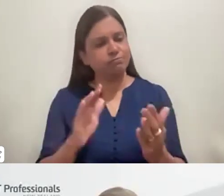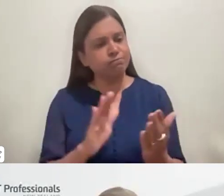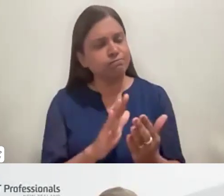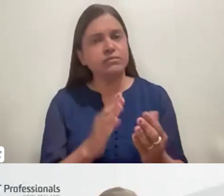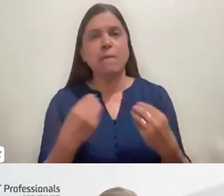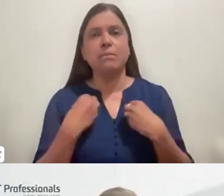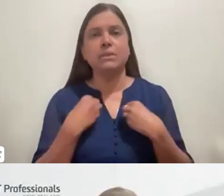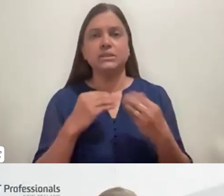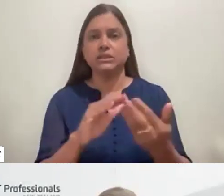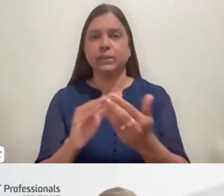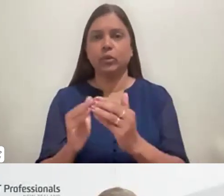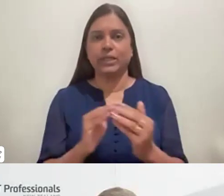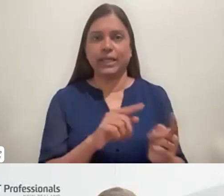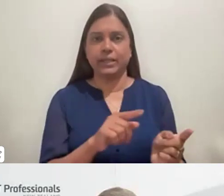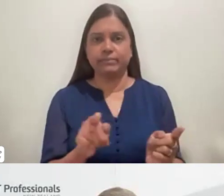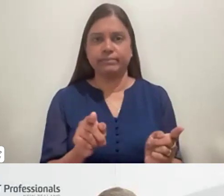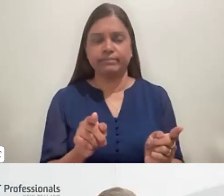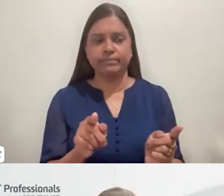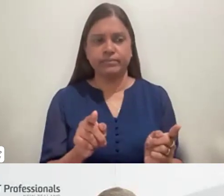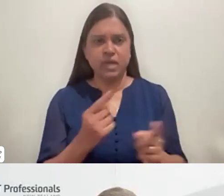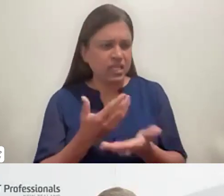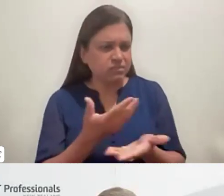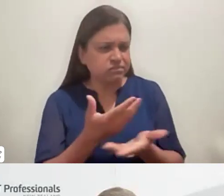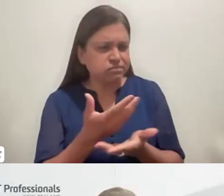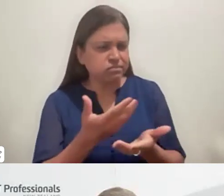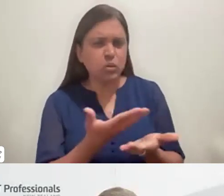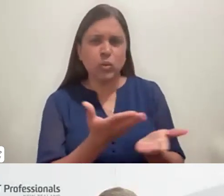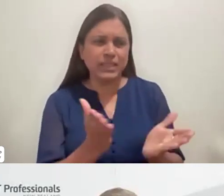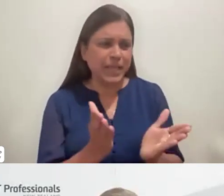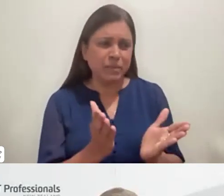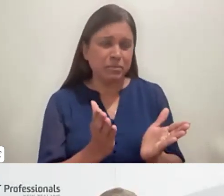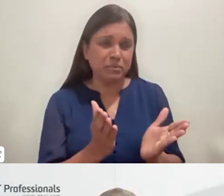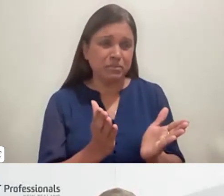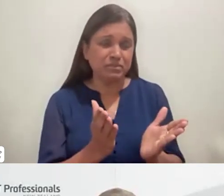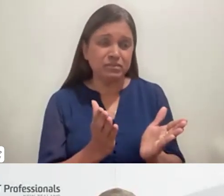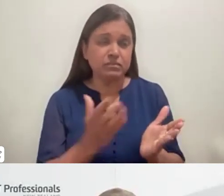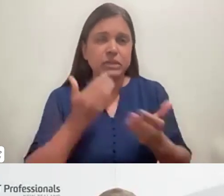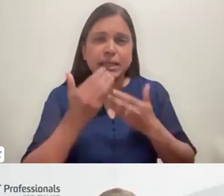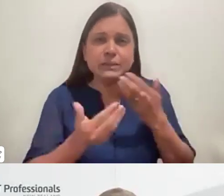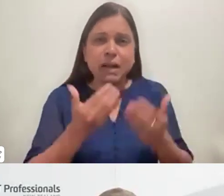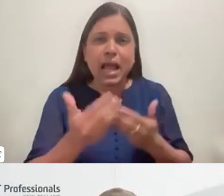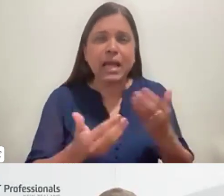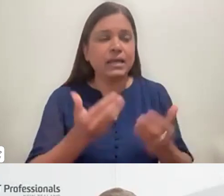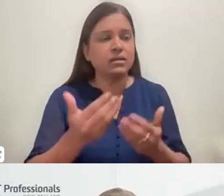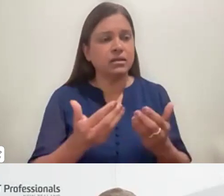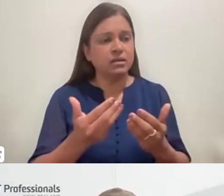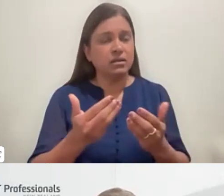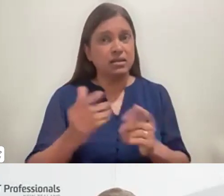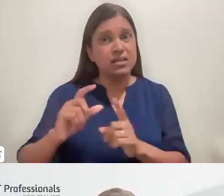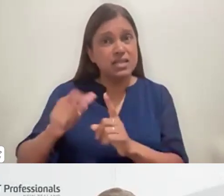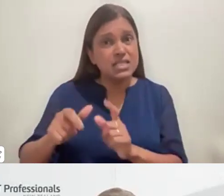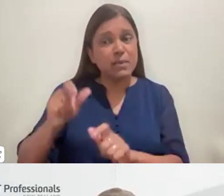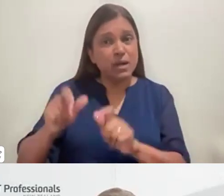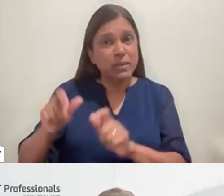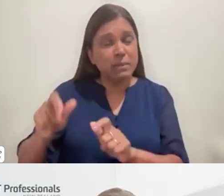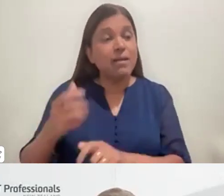about really unleashing the potential of disabled people, both